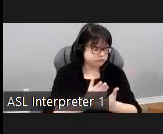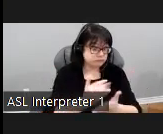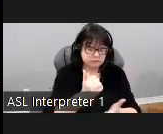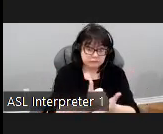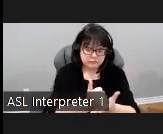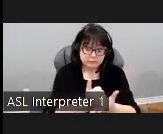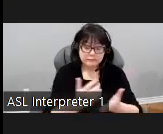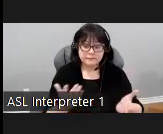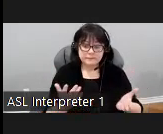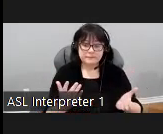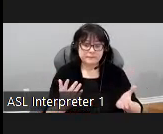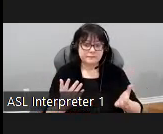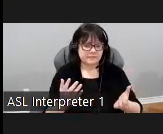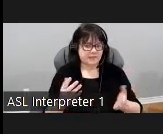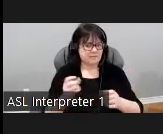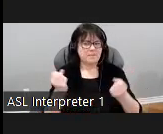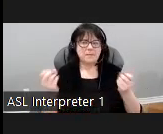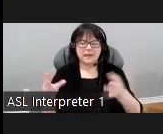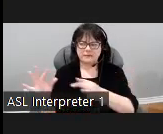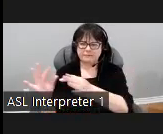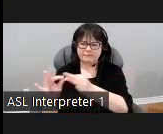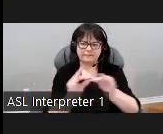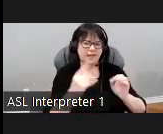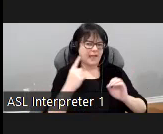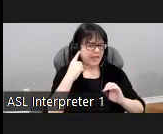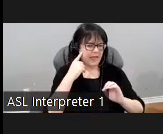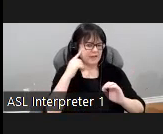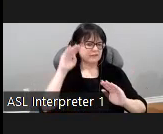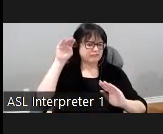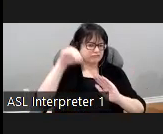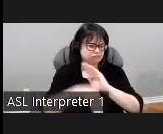some ways, we've lost ground in some significant ways because of